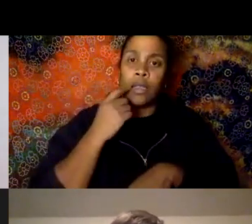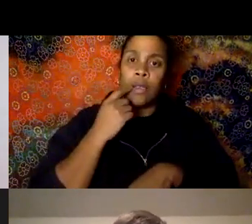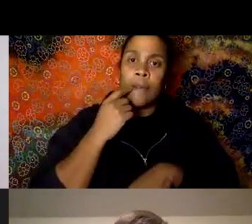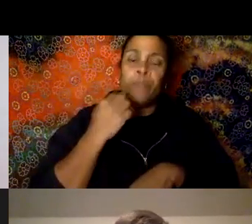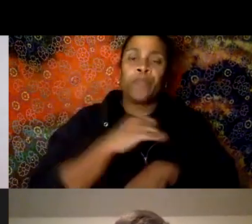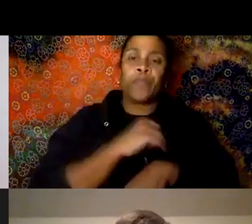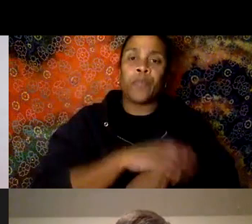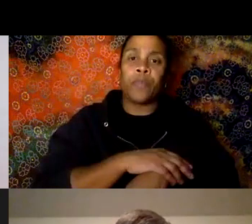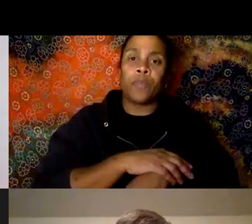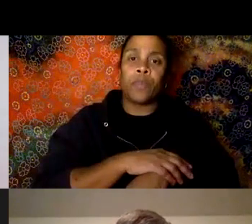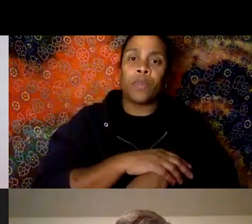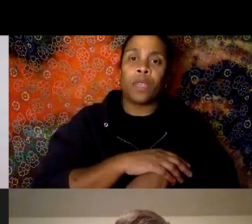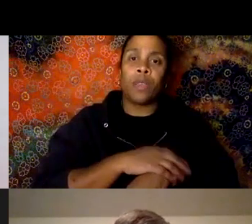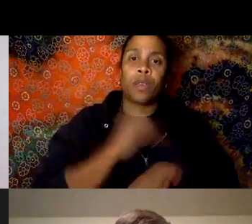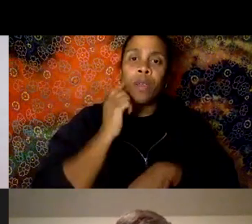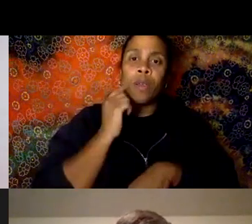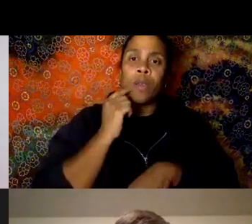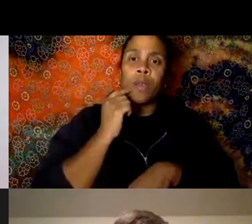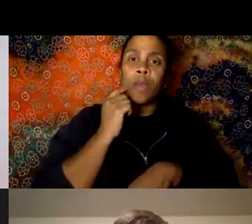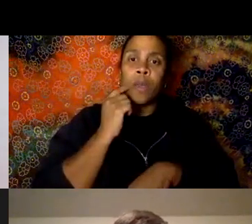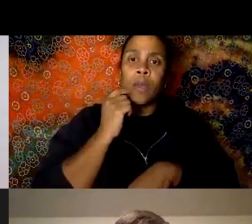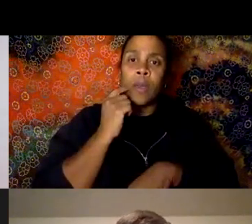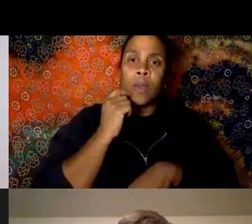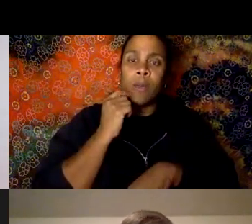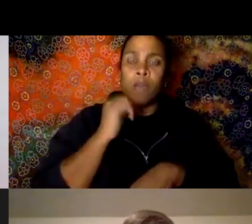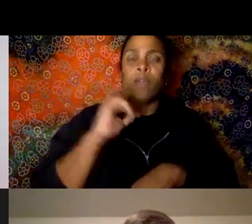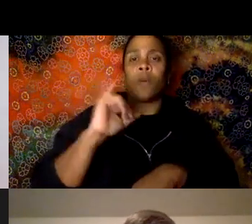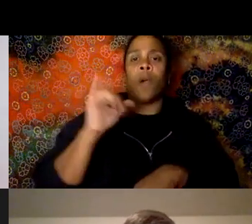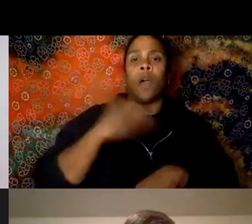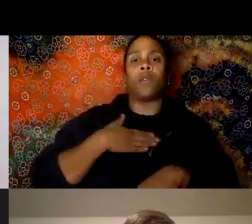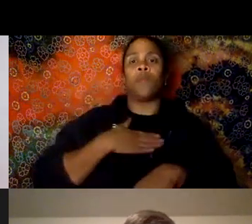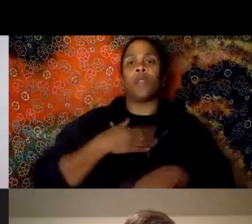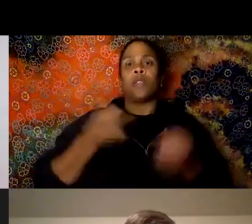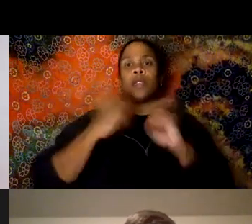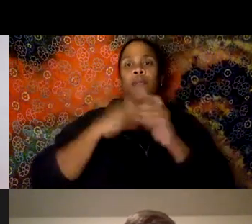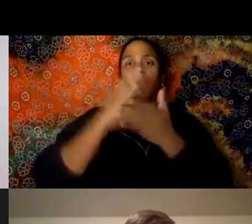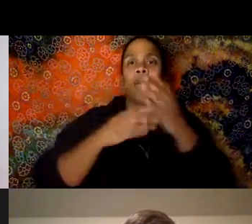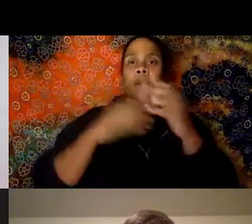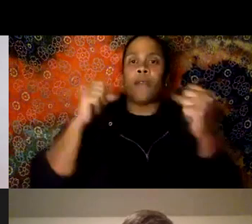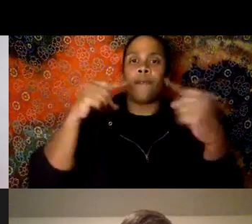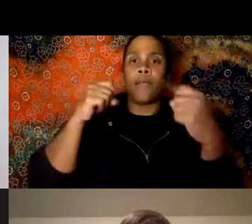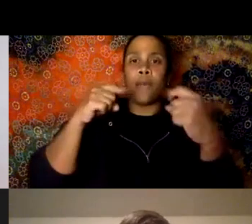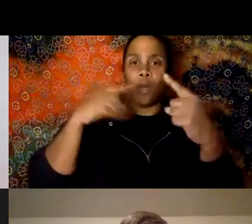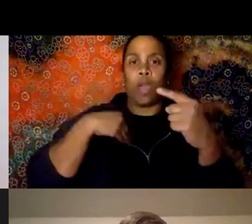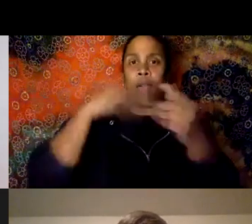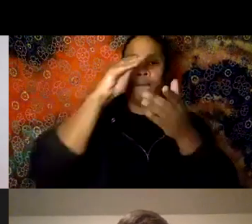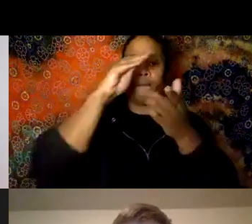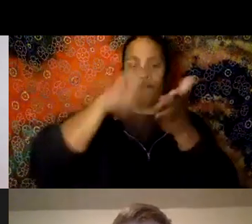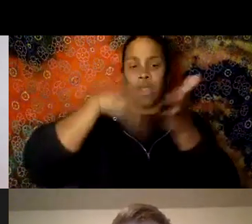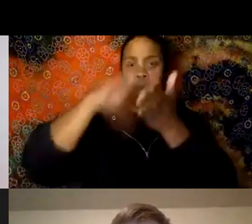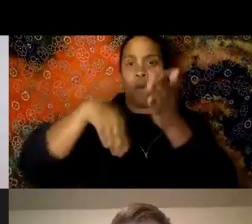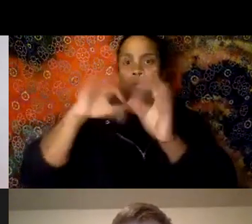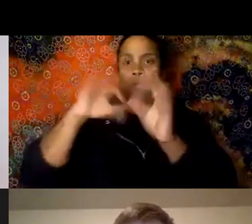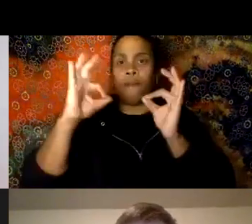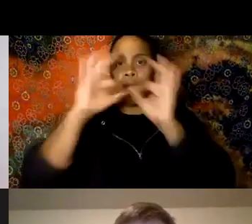appreciated. And if you haven't already, if you could give us some feedback with that feedback form, that would be great. All right,